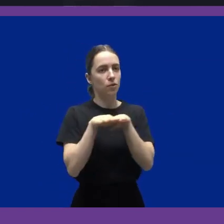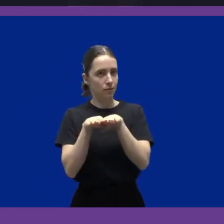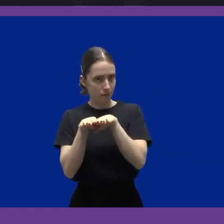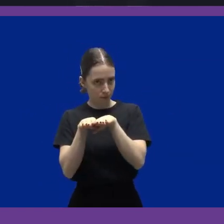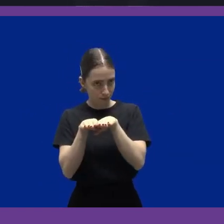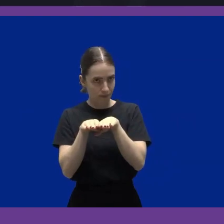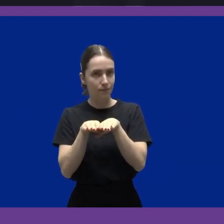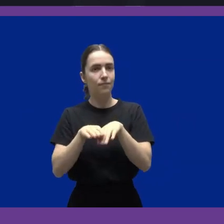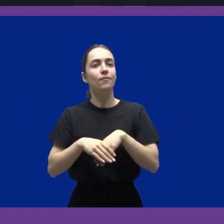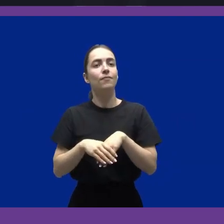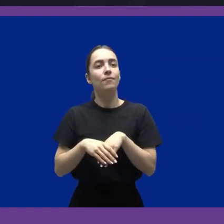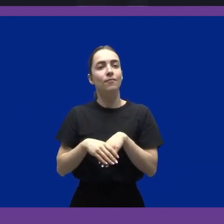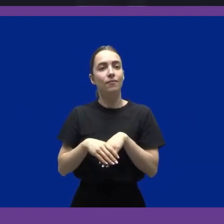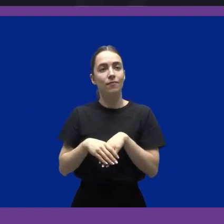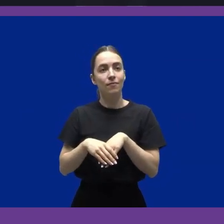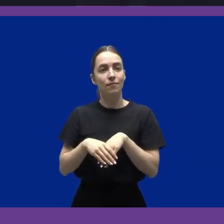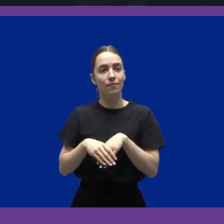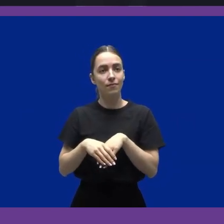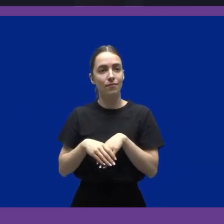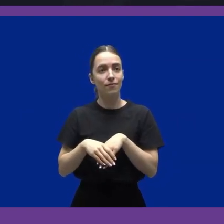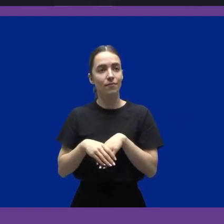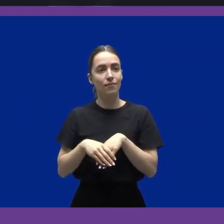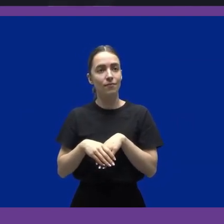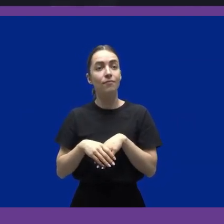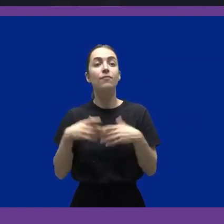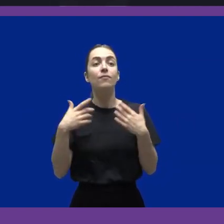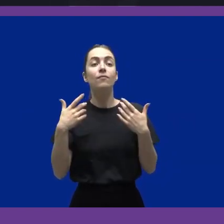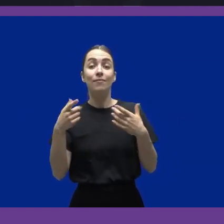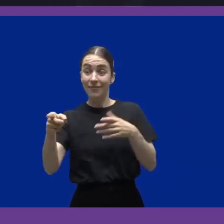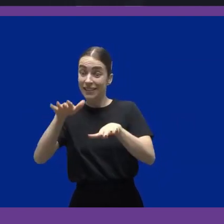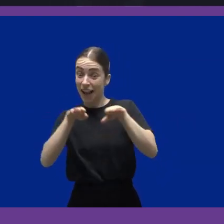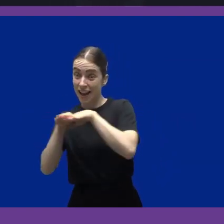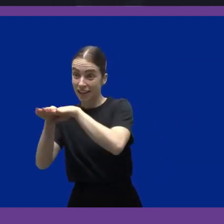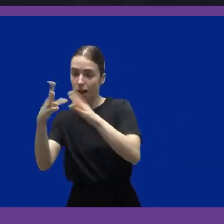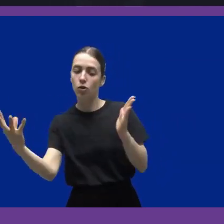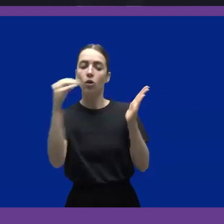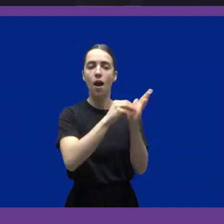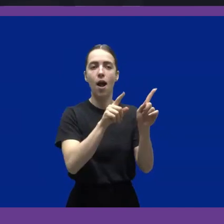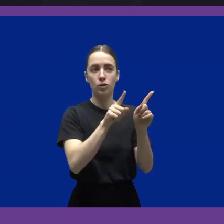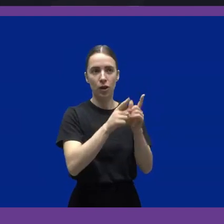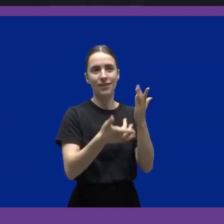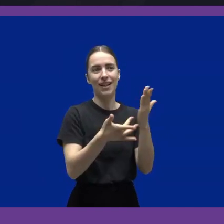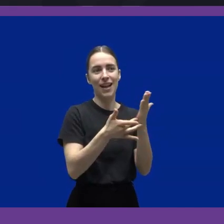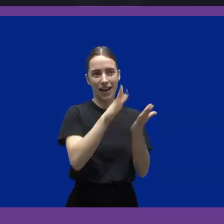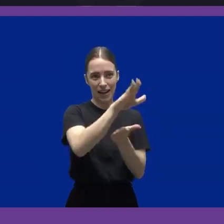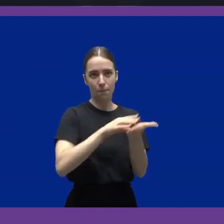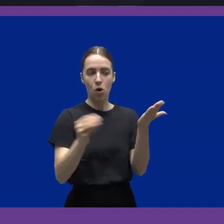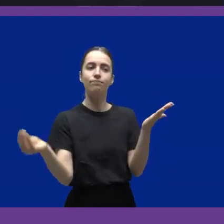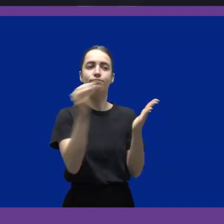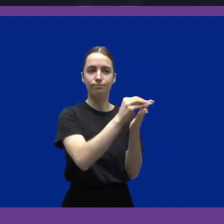that covered by the European Accessibility Act? Because it covers some products, some services. What happened with the built environment?